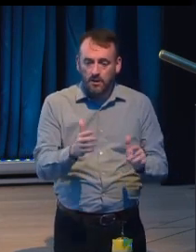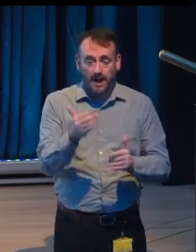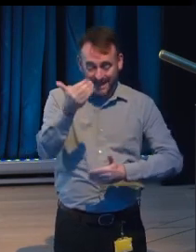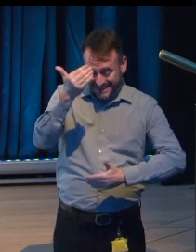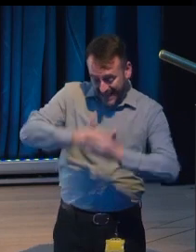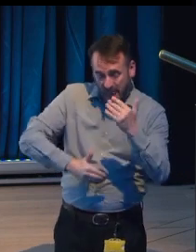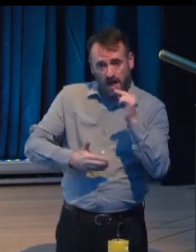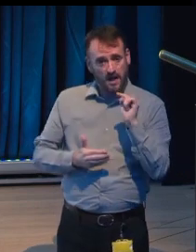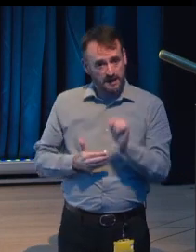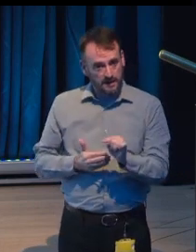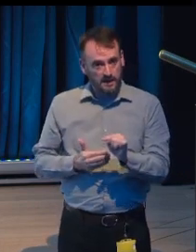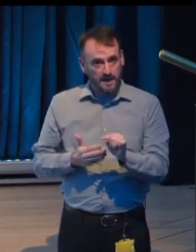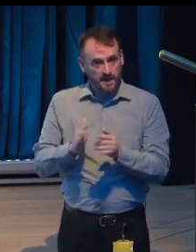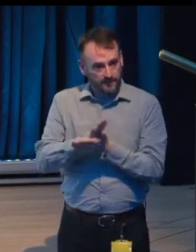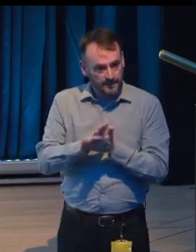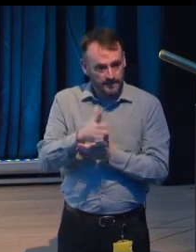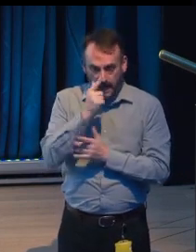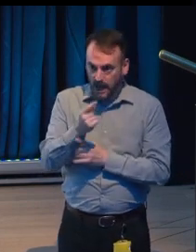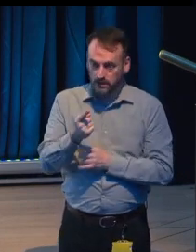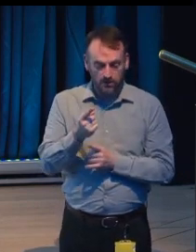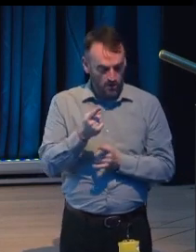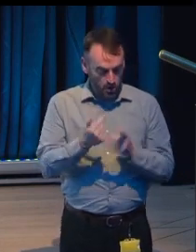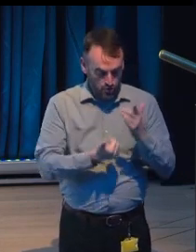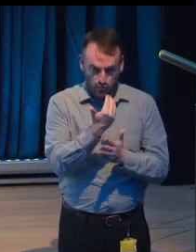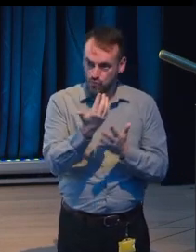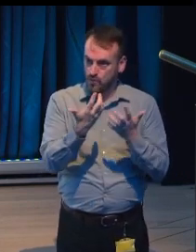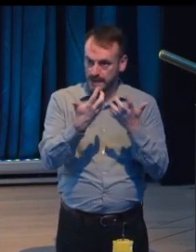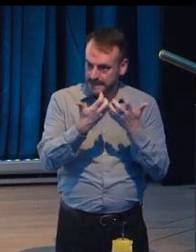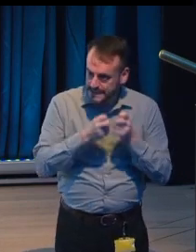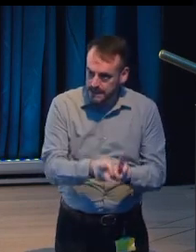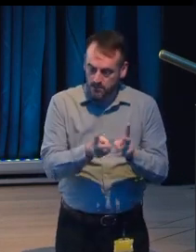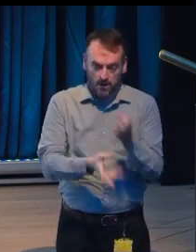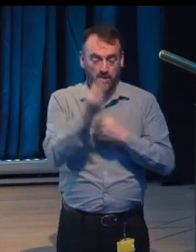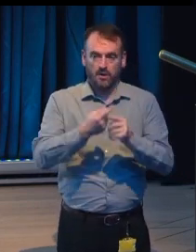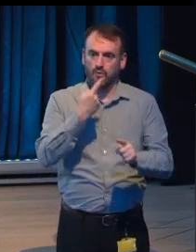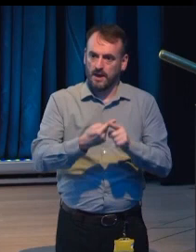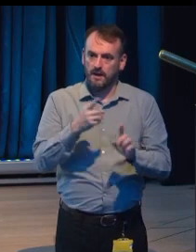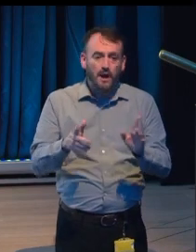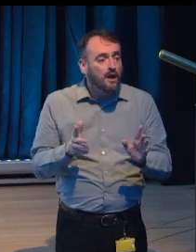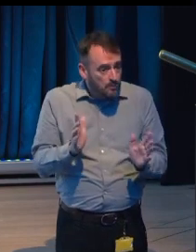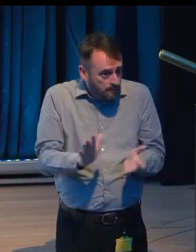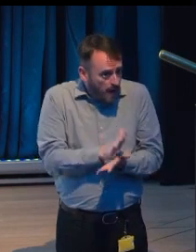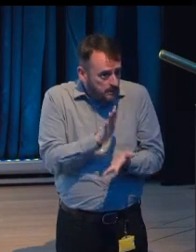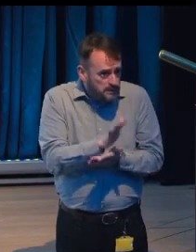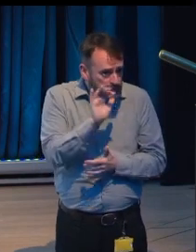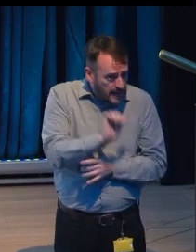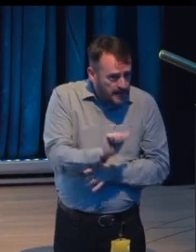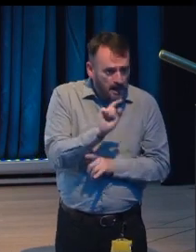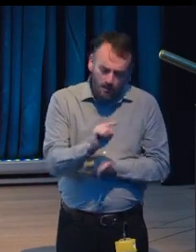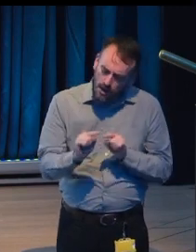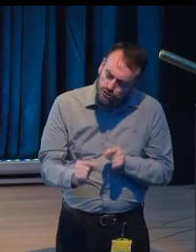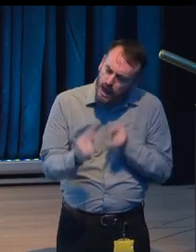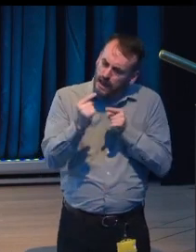to learn and get better really quick. That doesn't mean it's not fun, and a certain amount of challenge is